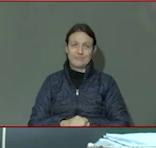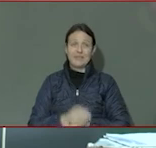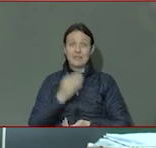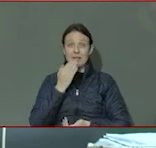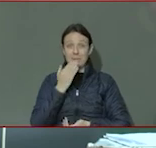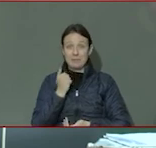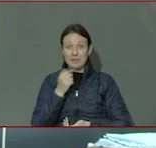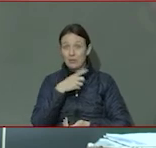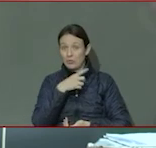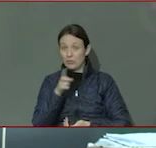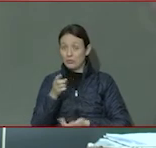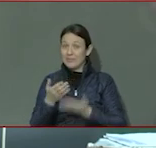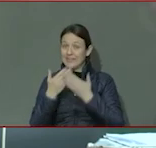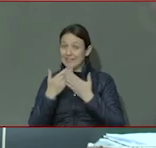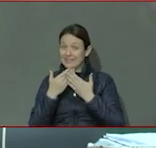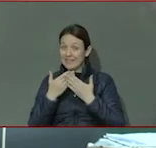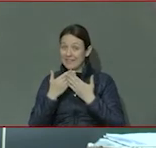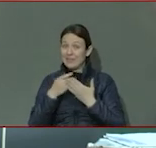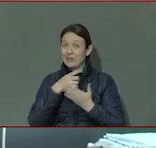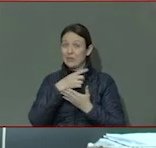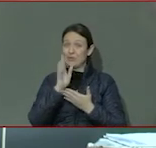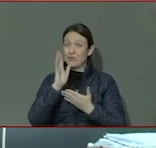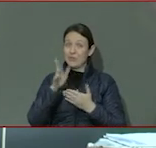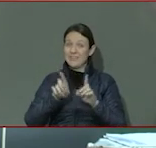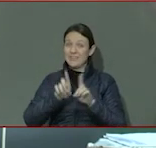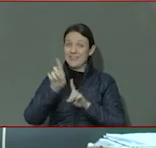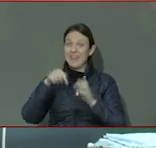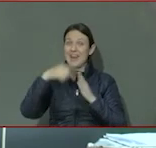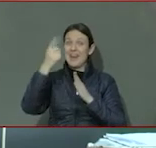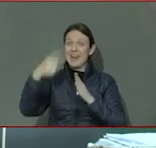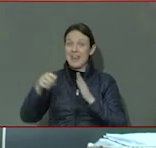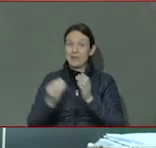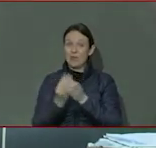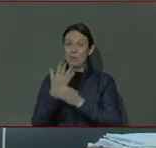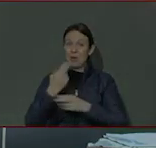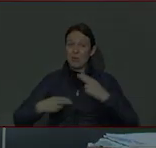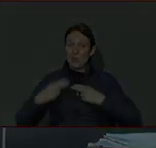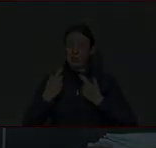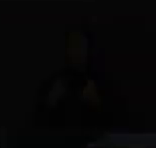can do well in homeostasis. Next week, we will do plant hormones. All the best for the week.